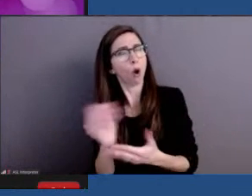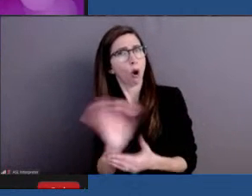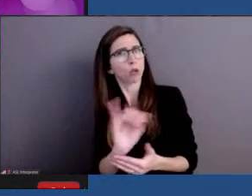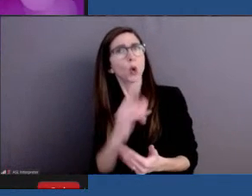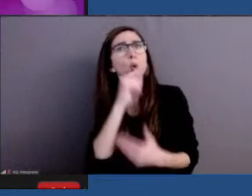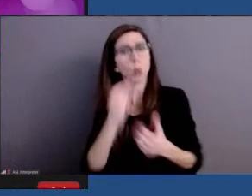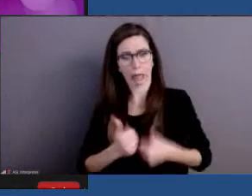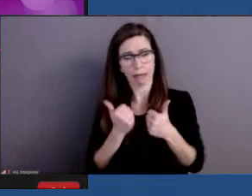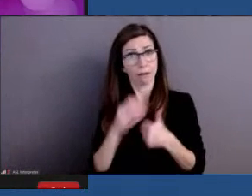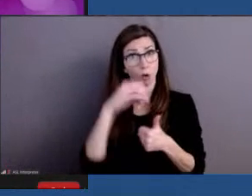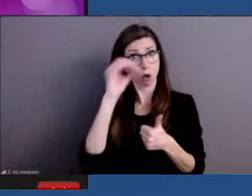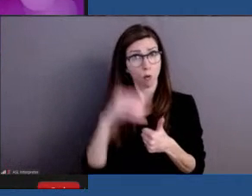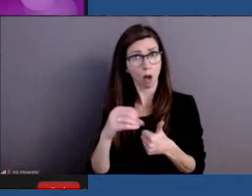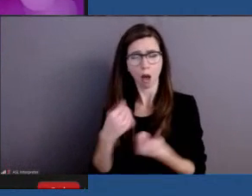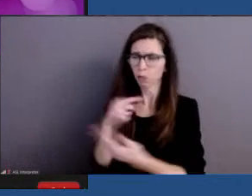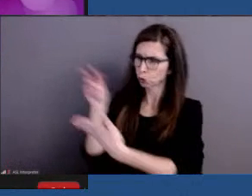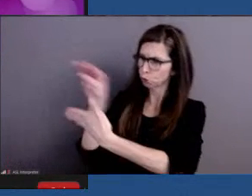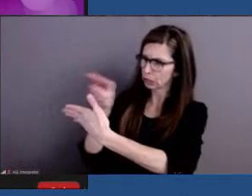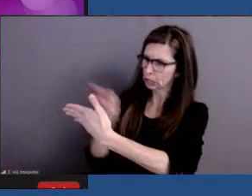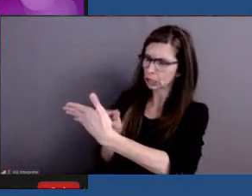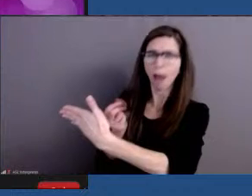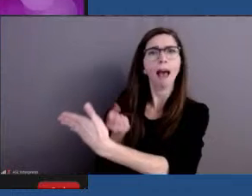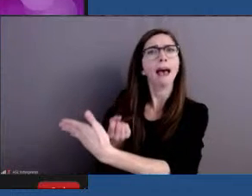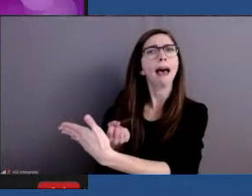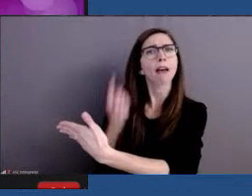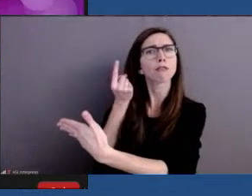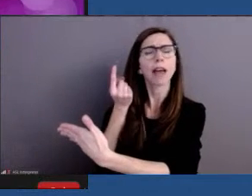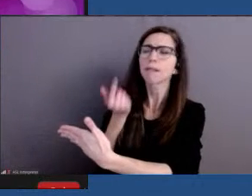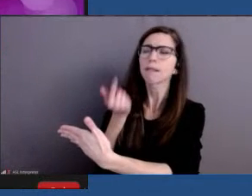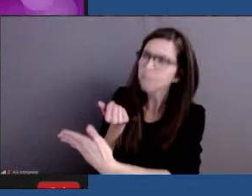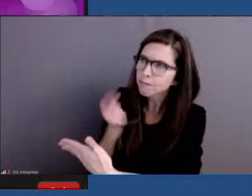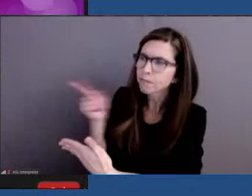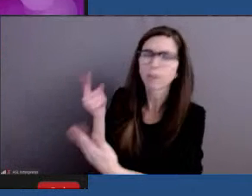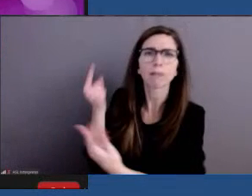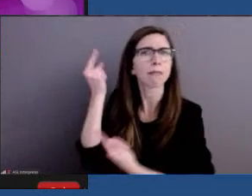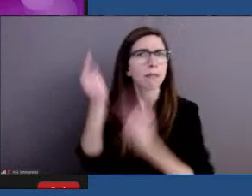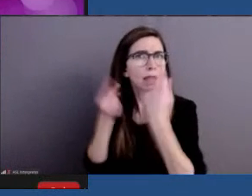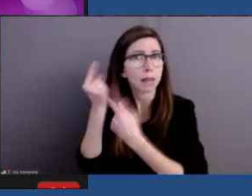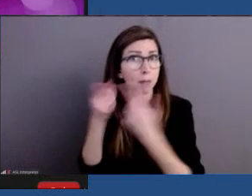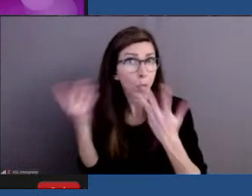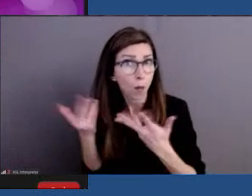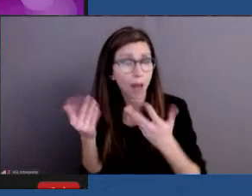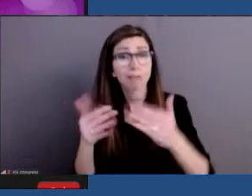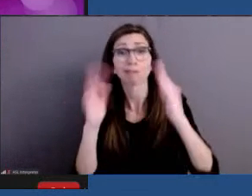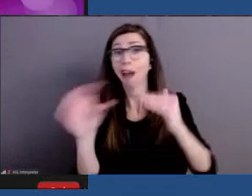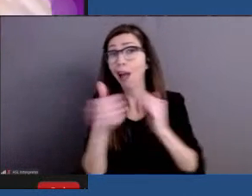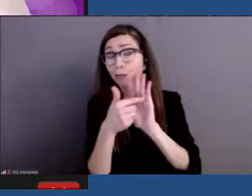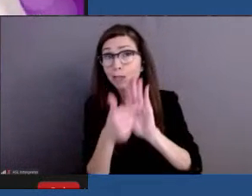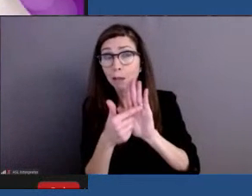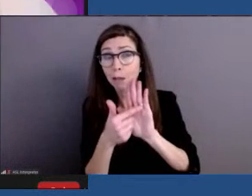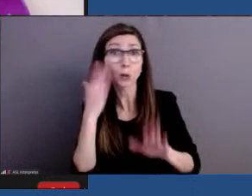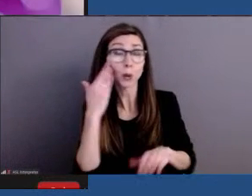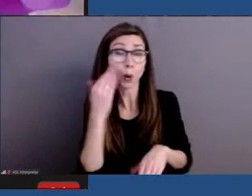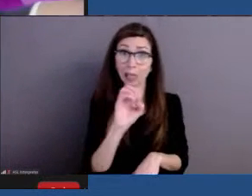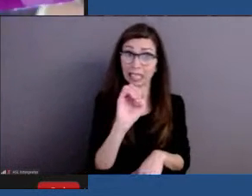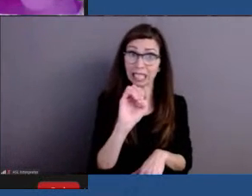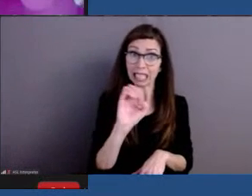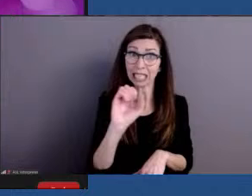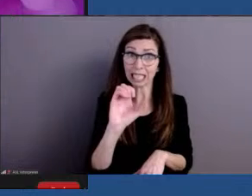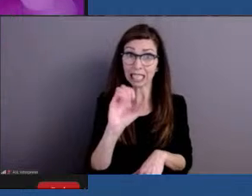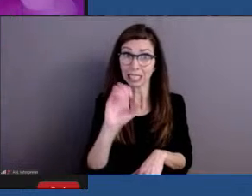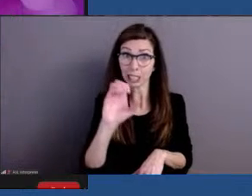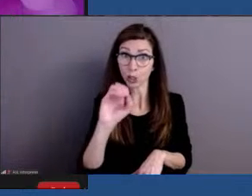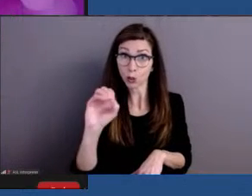how accessibility is being considered in everything the city does. E-scooters. So as some of you likely